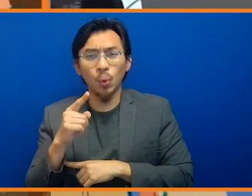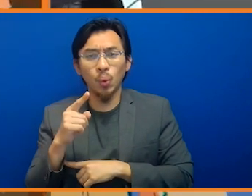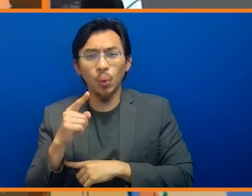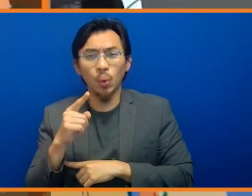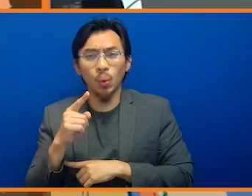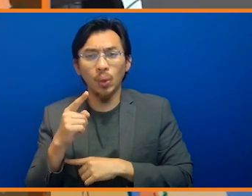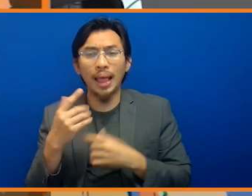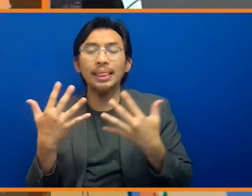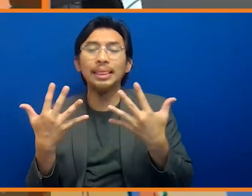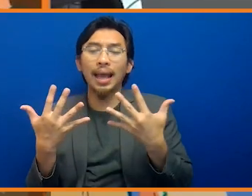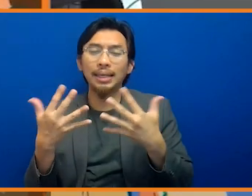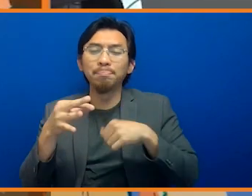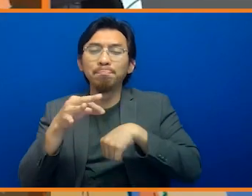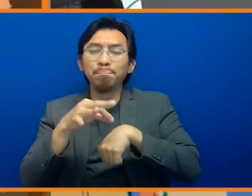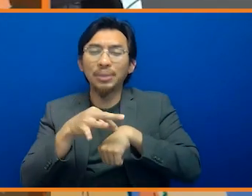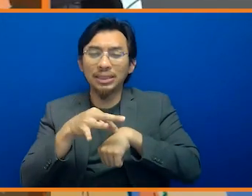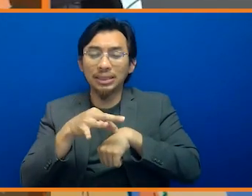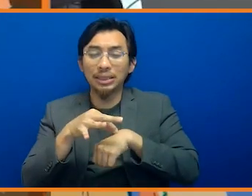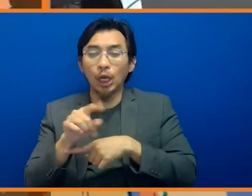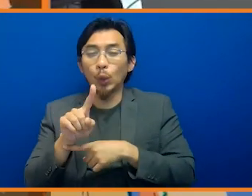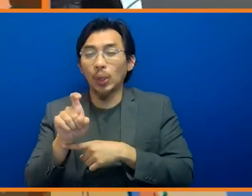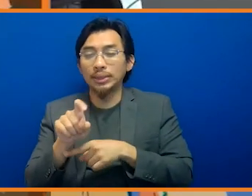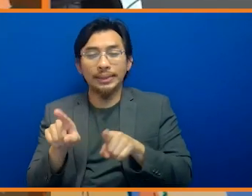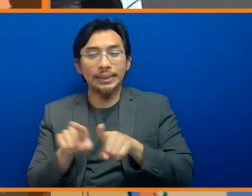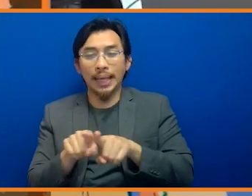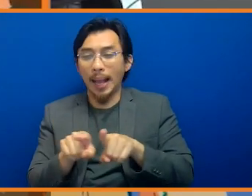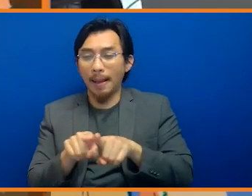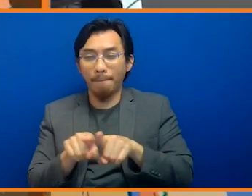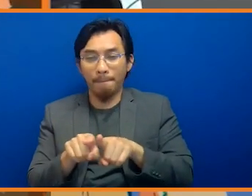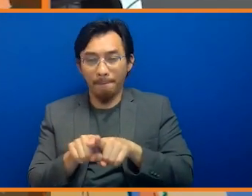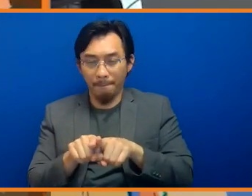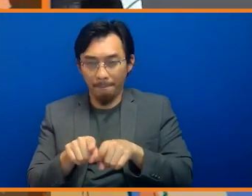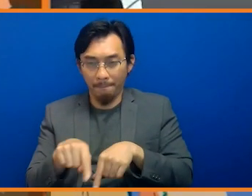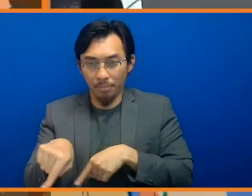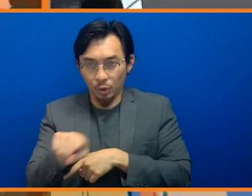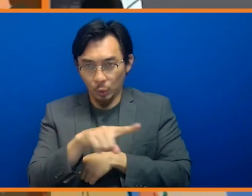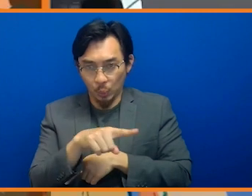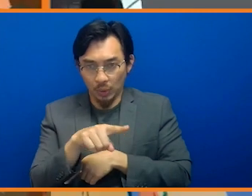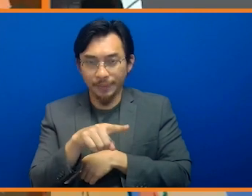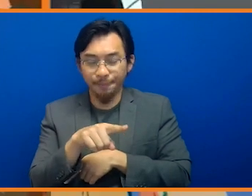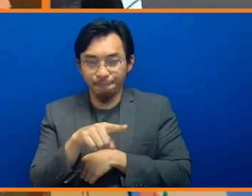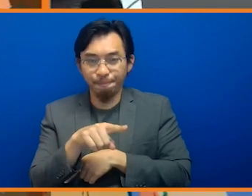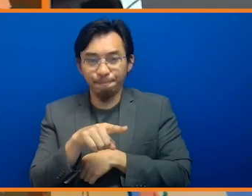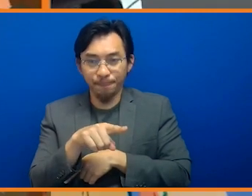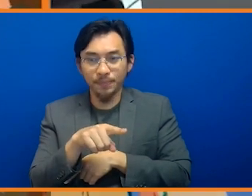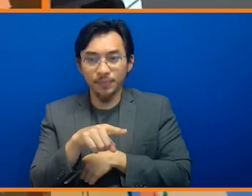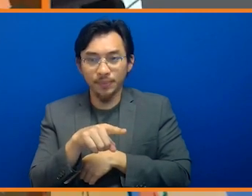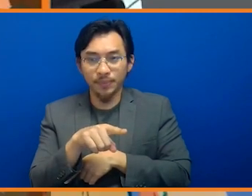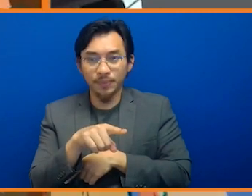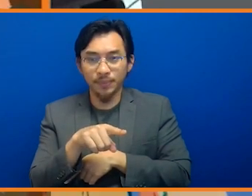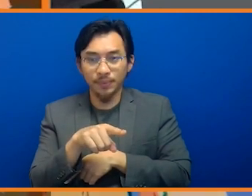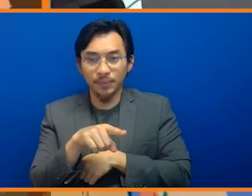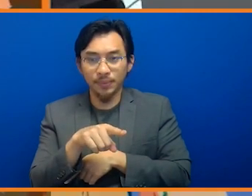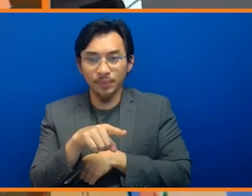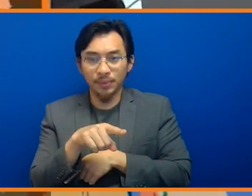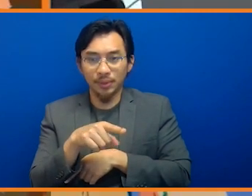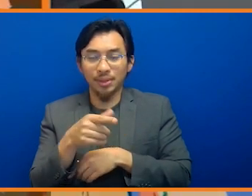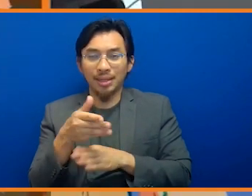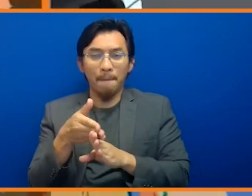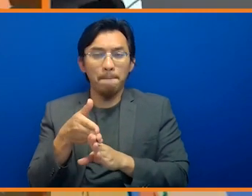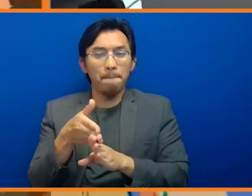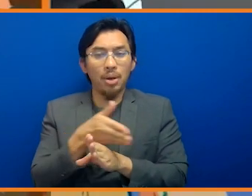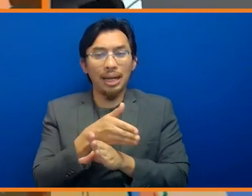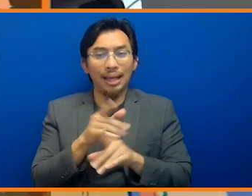for only 10 minutes. The questions is the same question as you guys had in